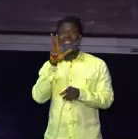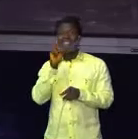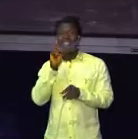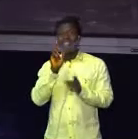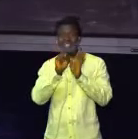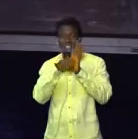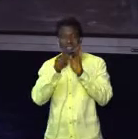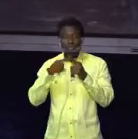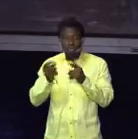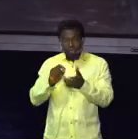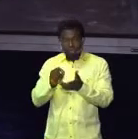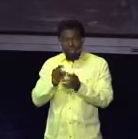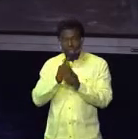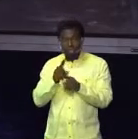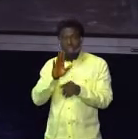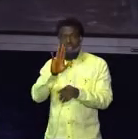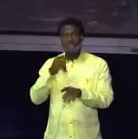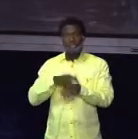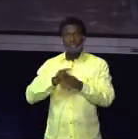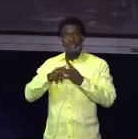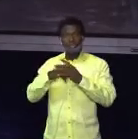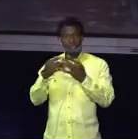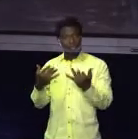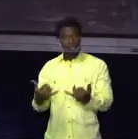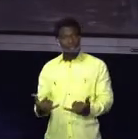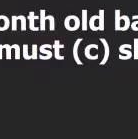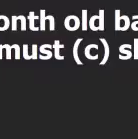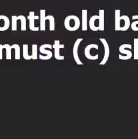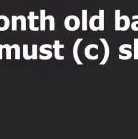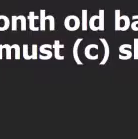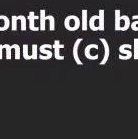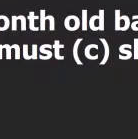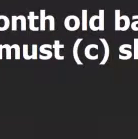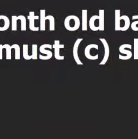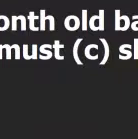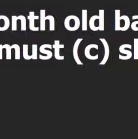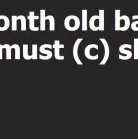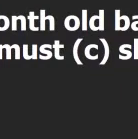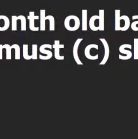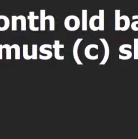answers, and your time starts now.